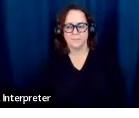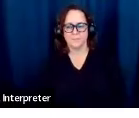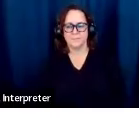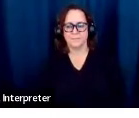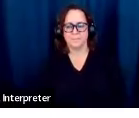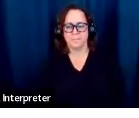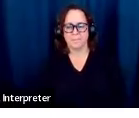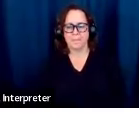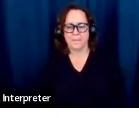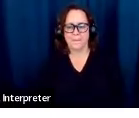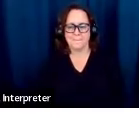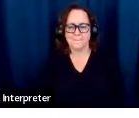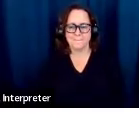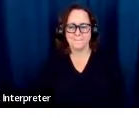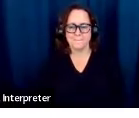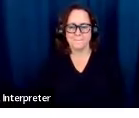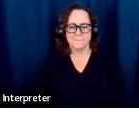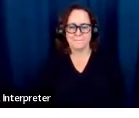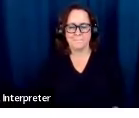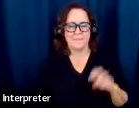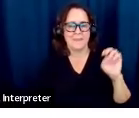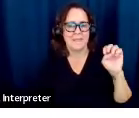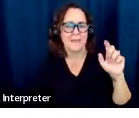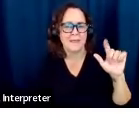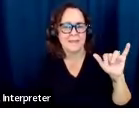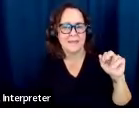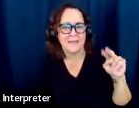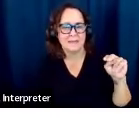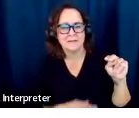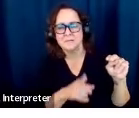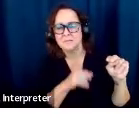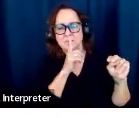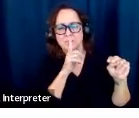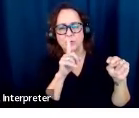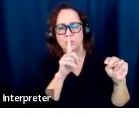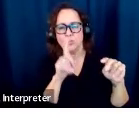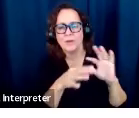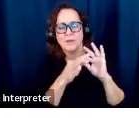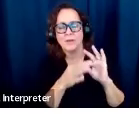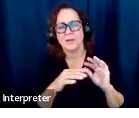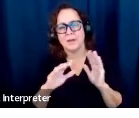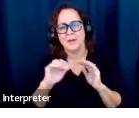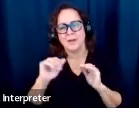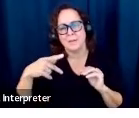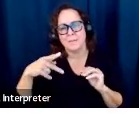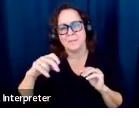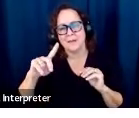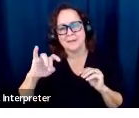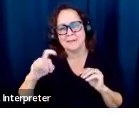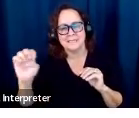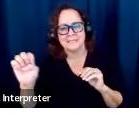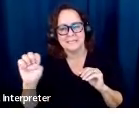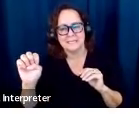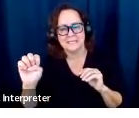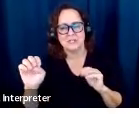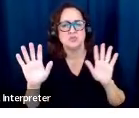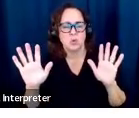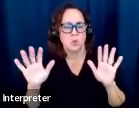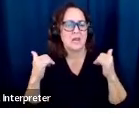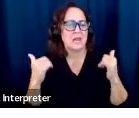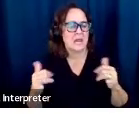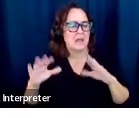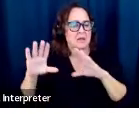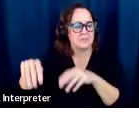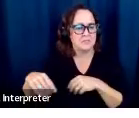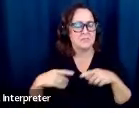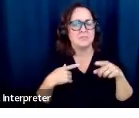Thank you, Michelle. Eliane, we still haven't gotten any questions about Appendix E specifically, and that takes care of our present open questions. So I think